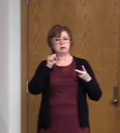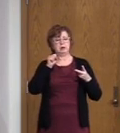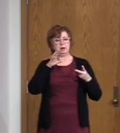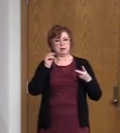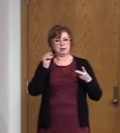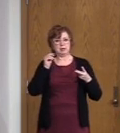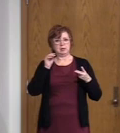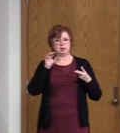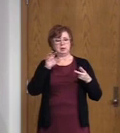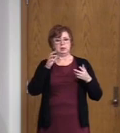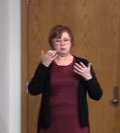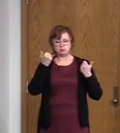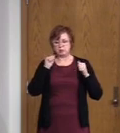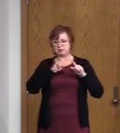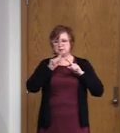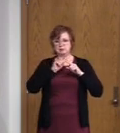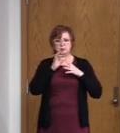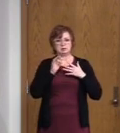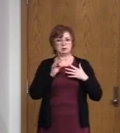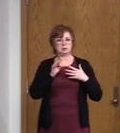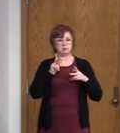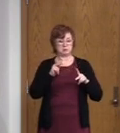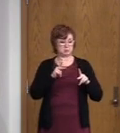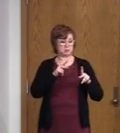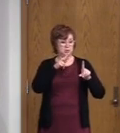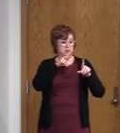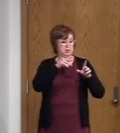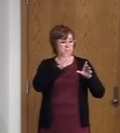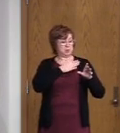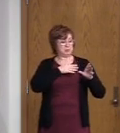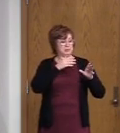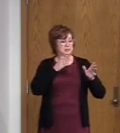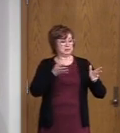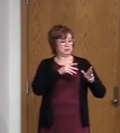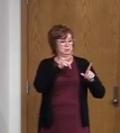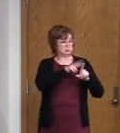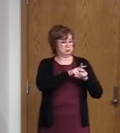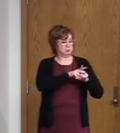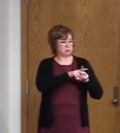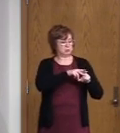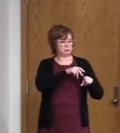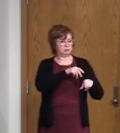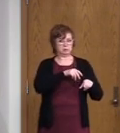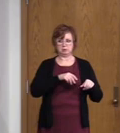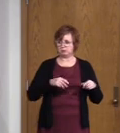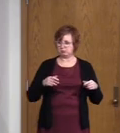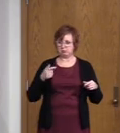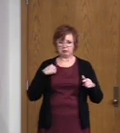that's why we have so many mobile clinics and walk-in clinics and no-book